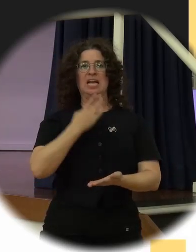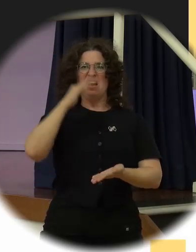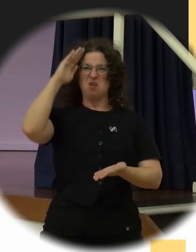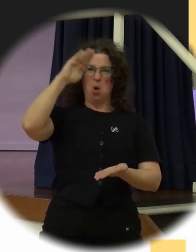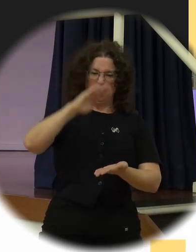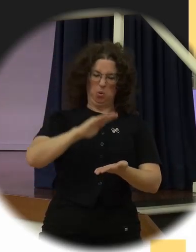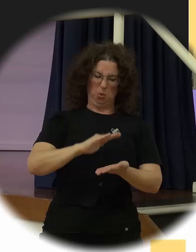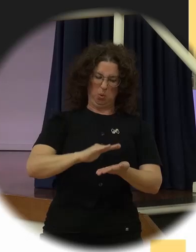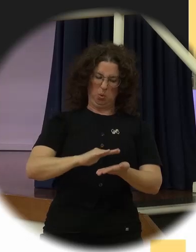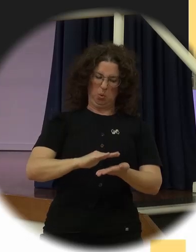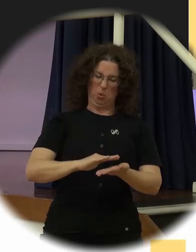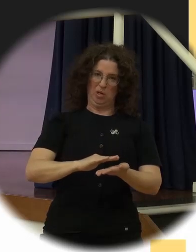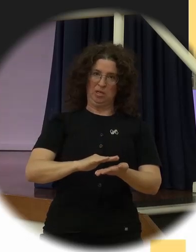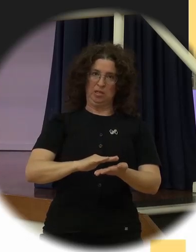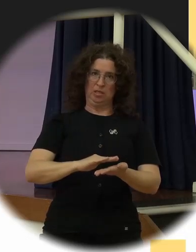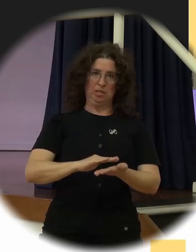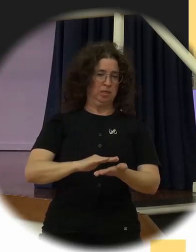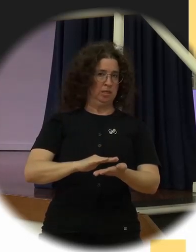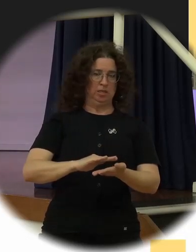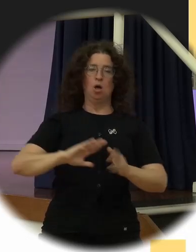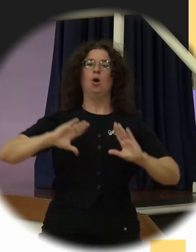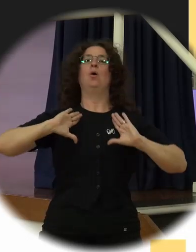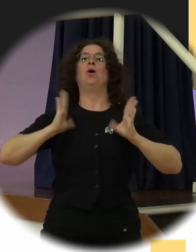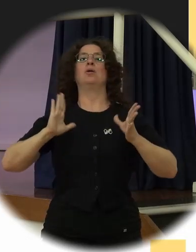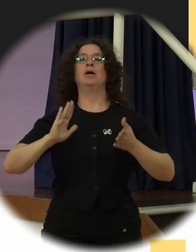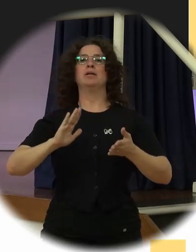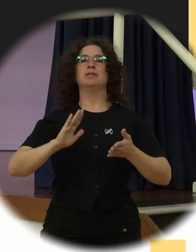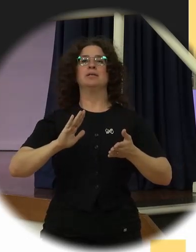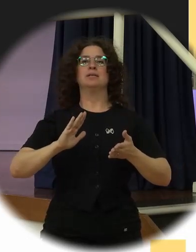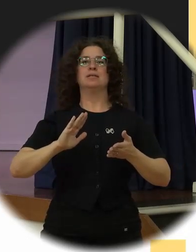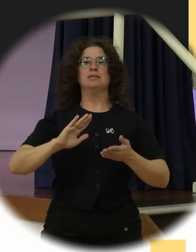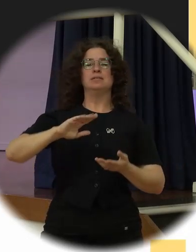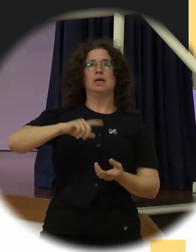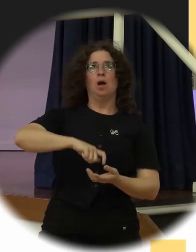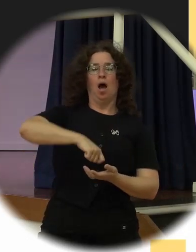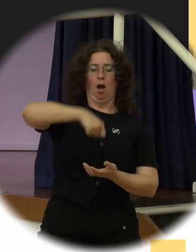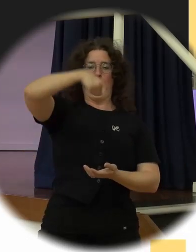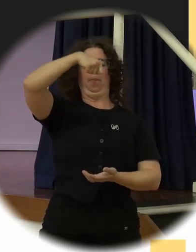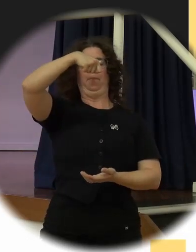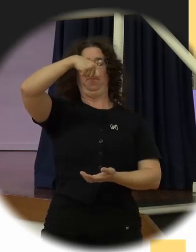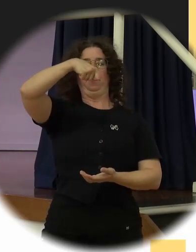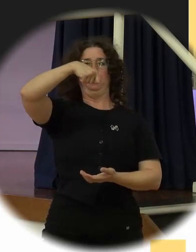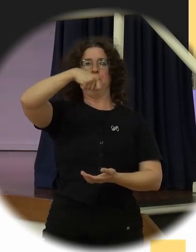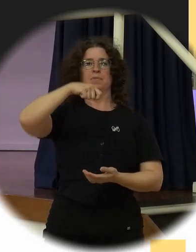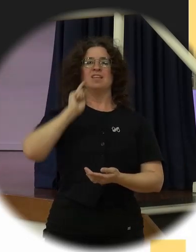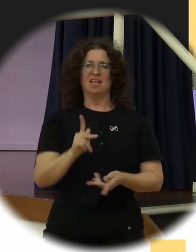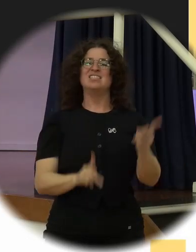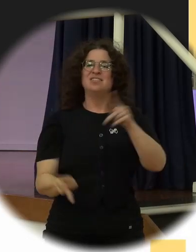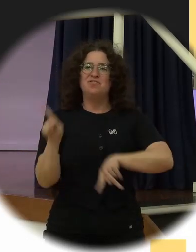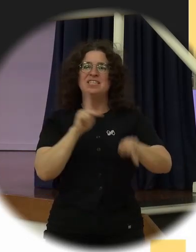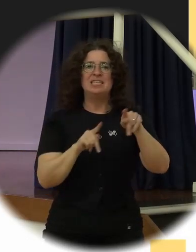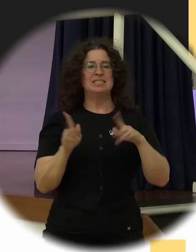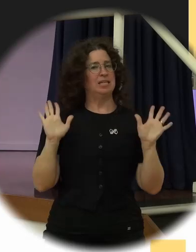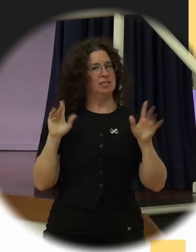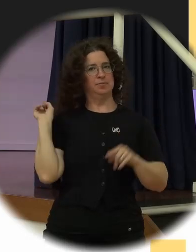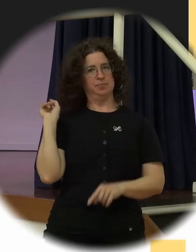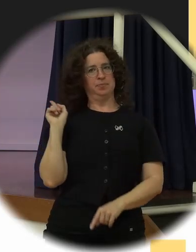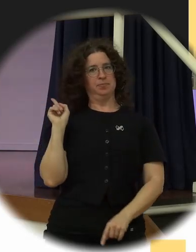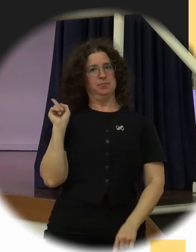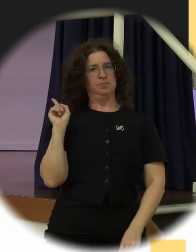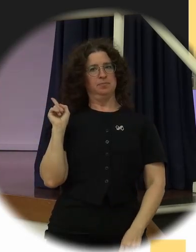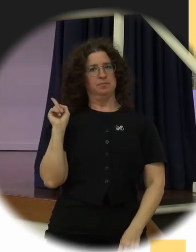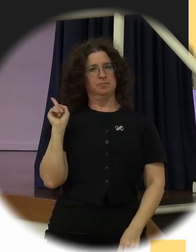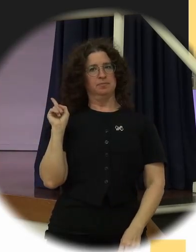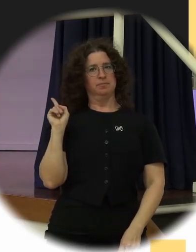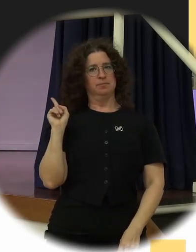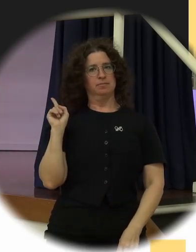close to the ground floor, then it's automatically just going to put some counterforce up. And this is literally the physics function right here. That's